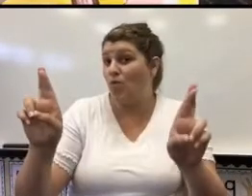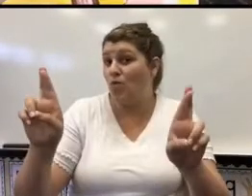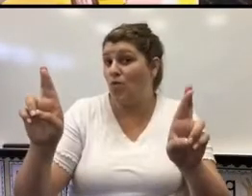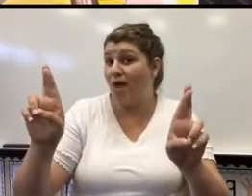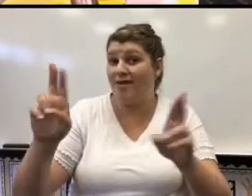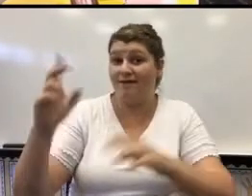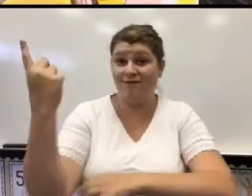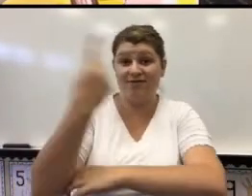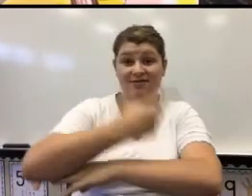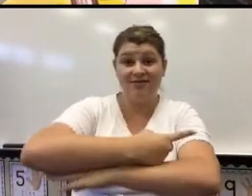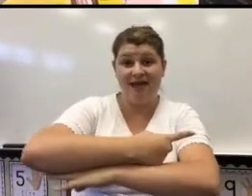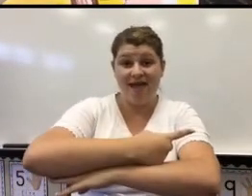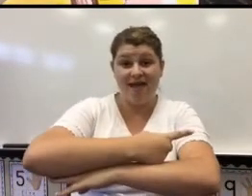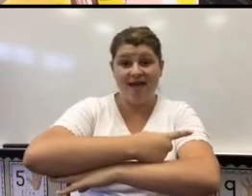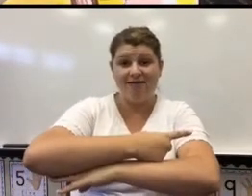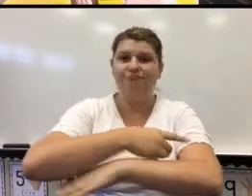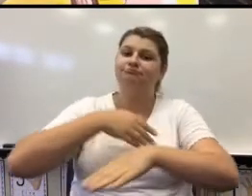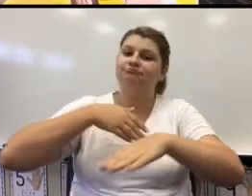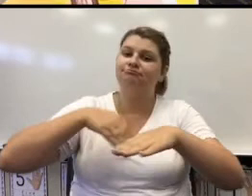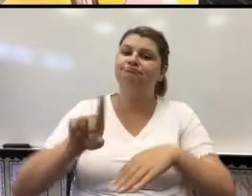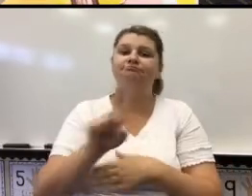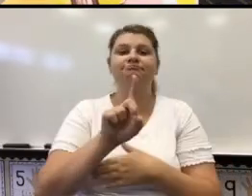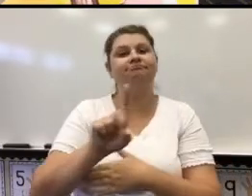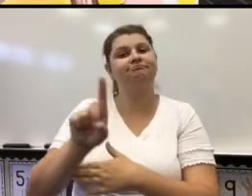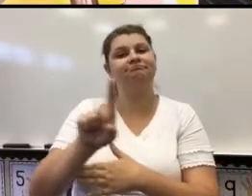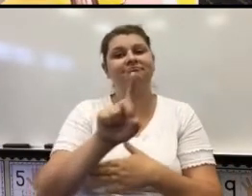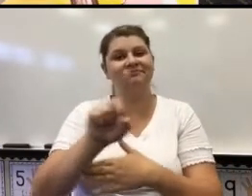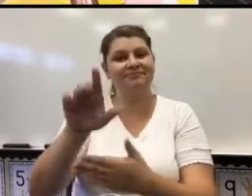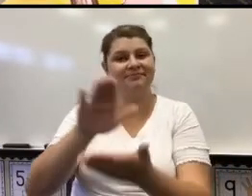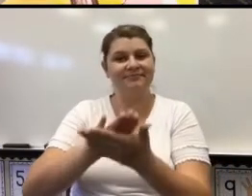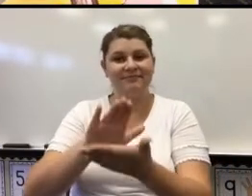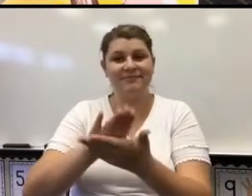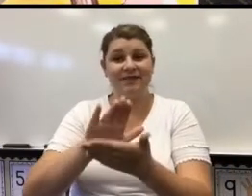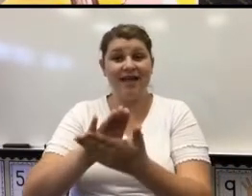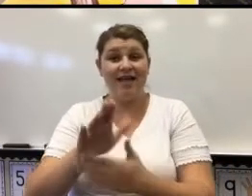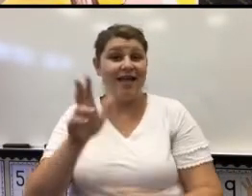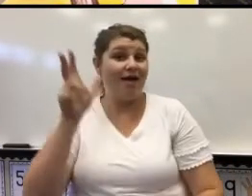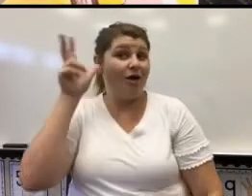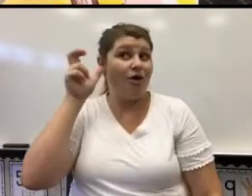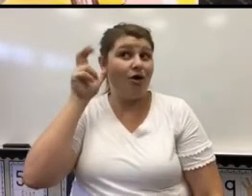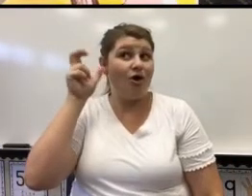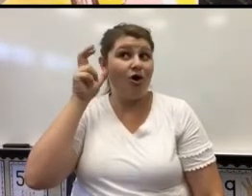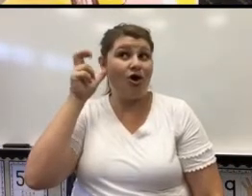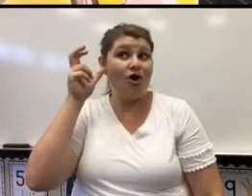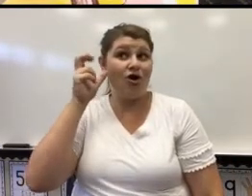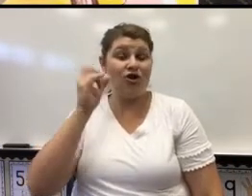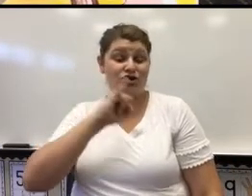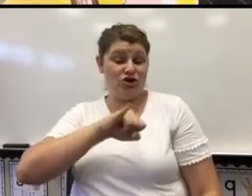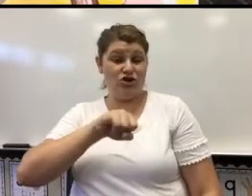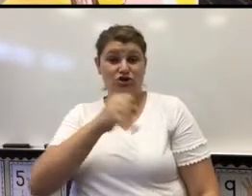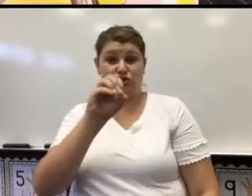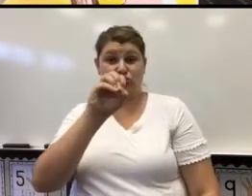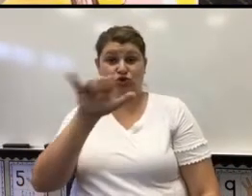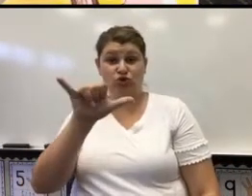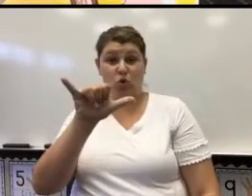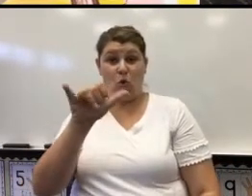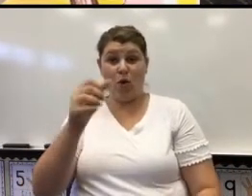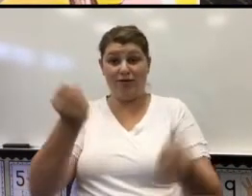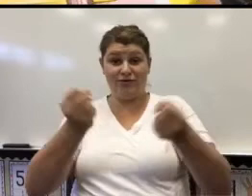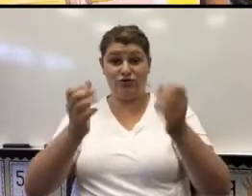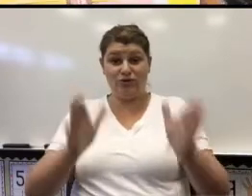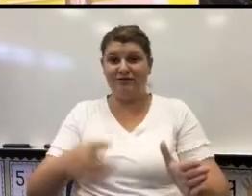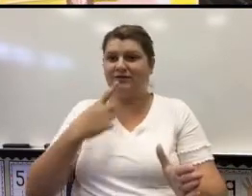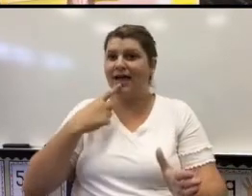school, and George stepped off, ready to take on the day. As he walked toward the building, he heard Joy